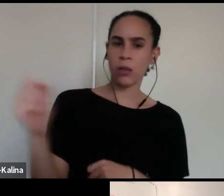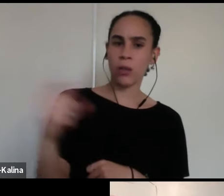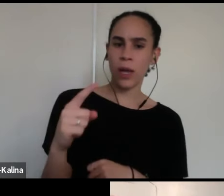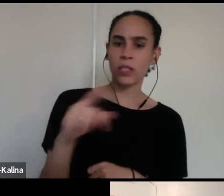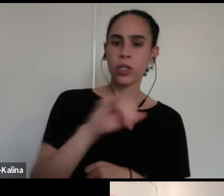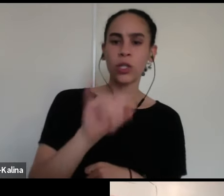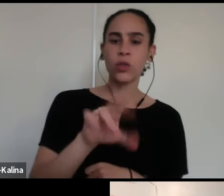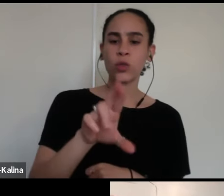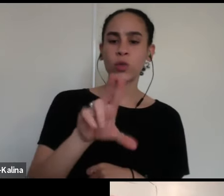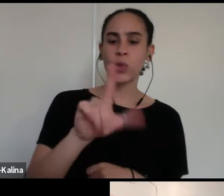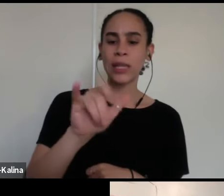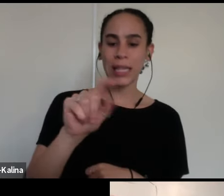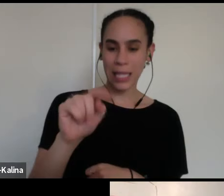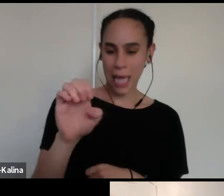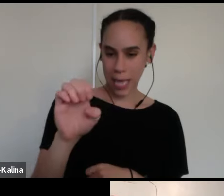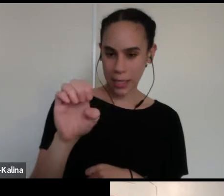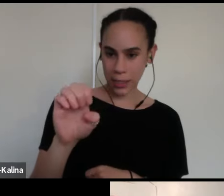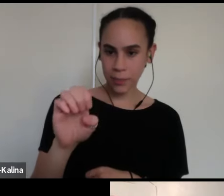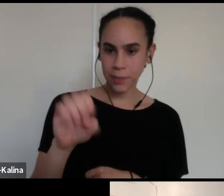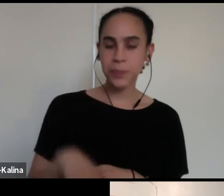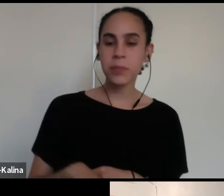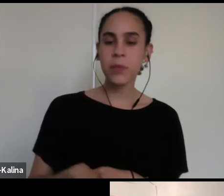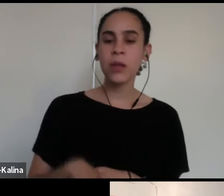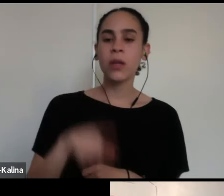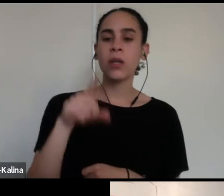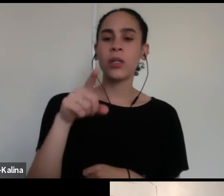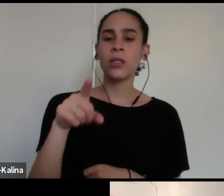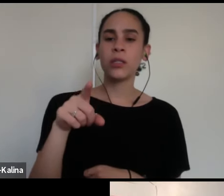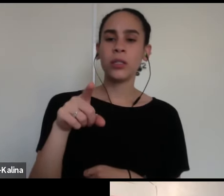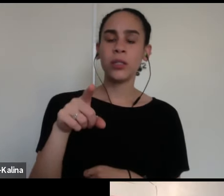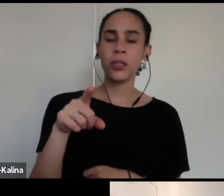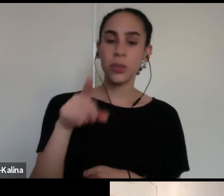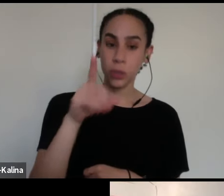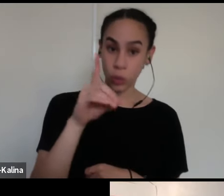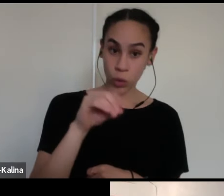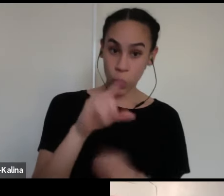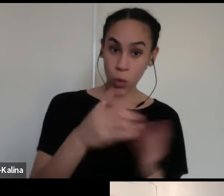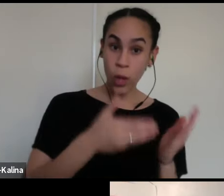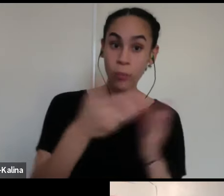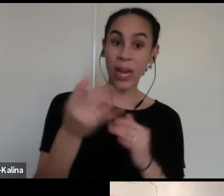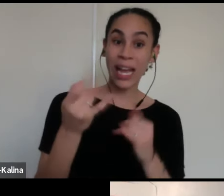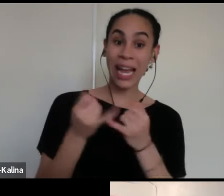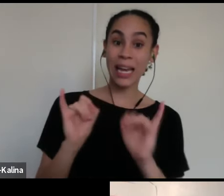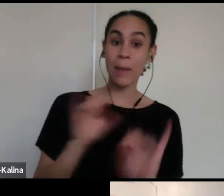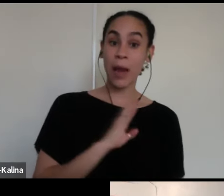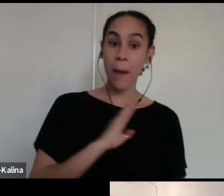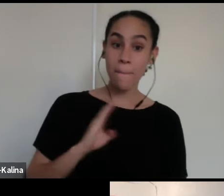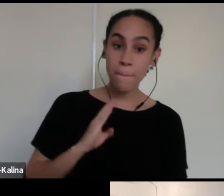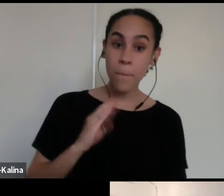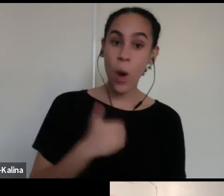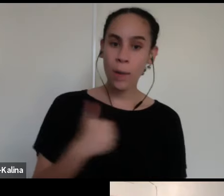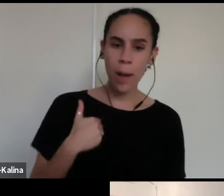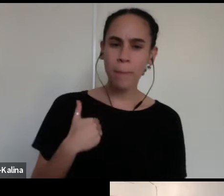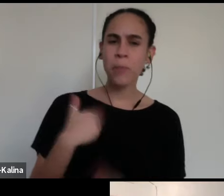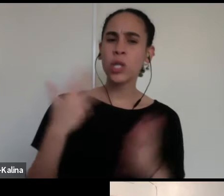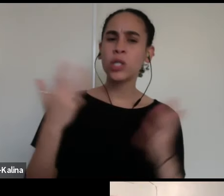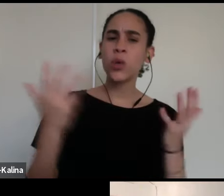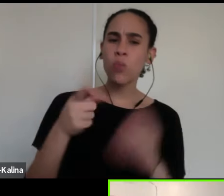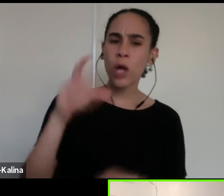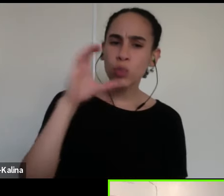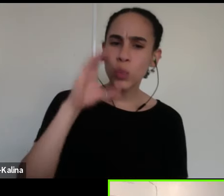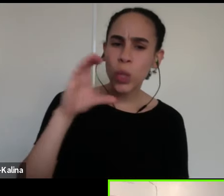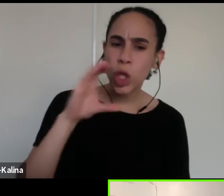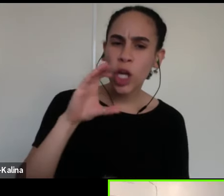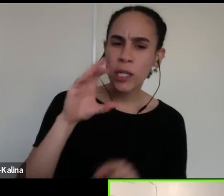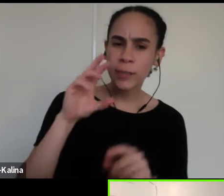Juliet, who has a follow-up question on that. Do you bring on independent board members, and what do you look for in board members?